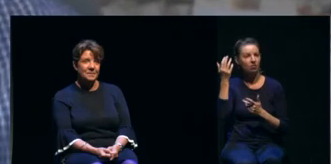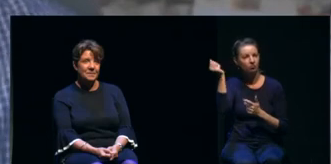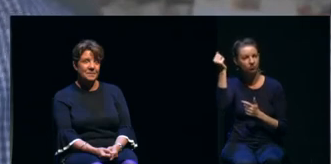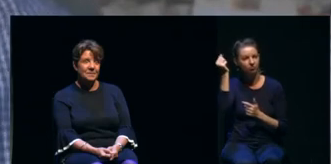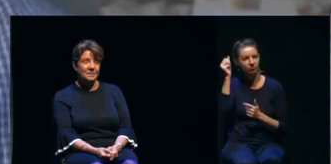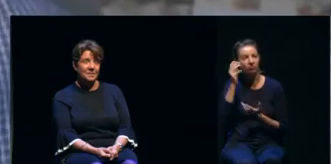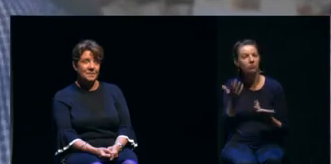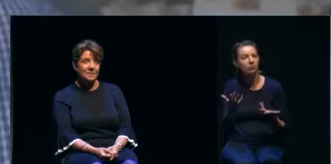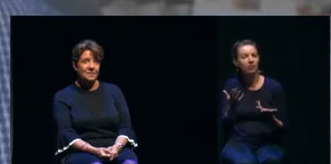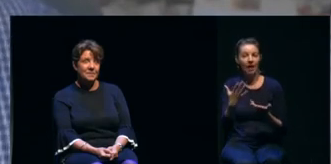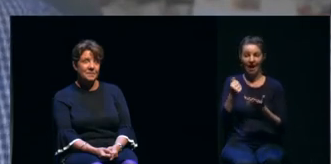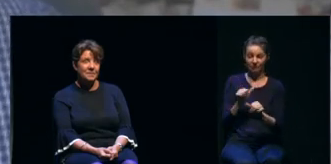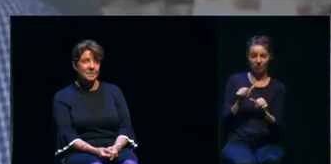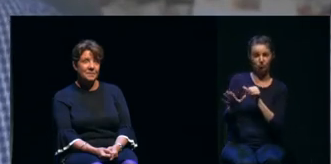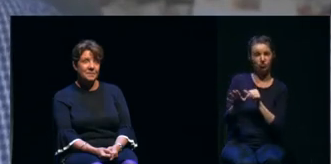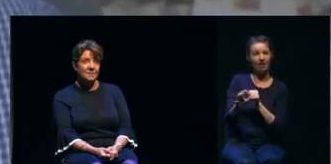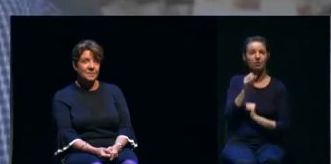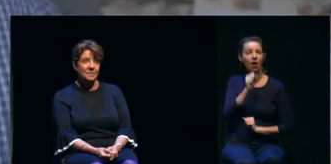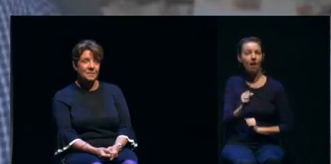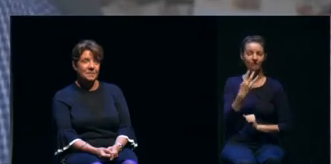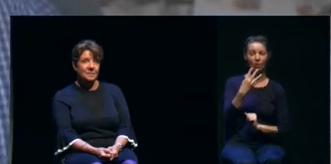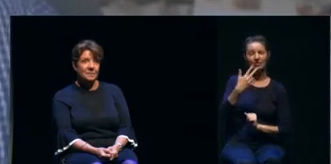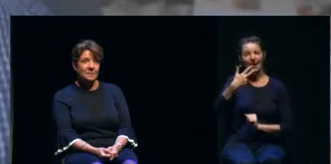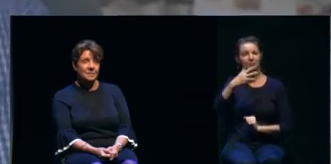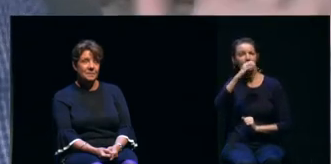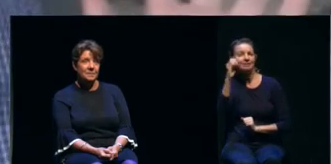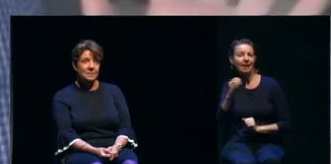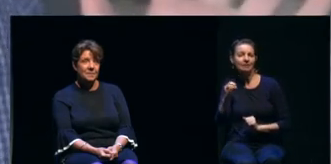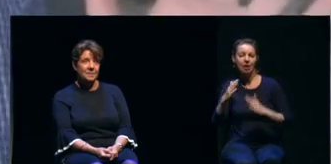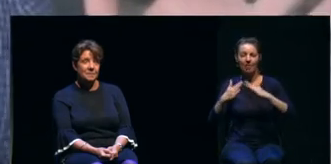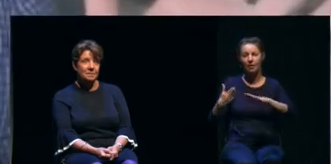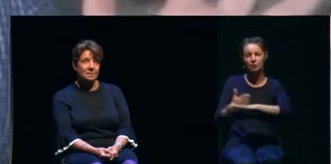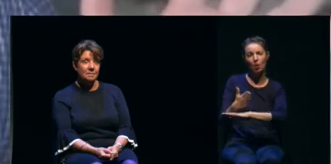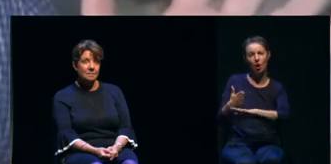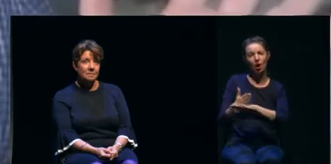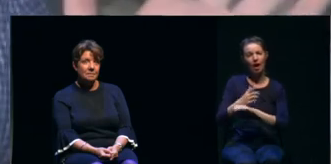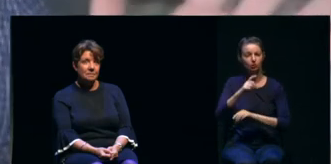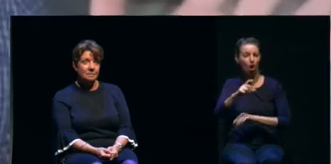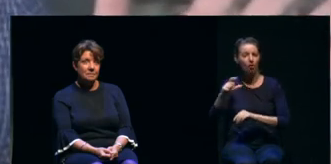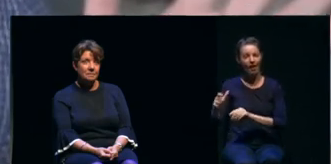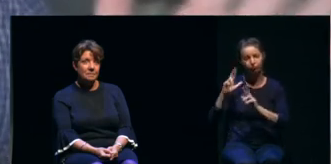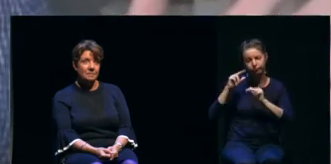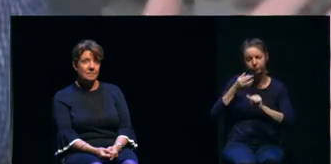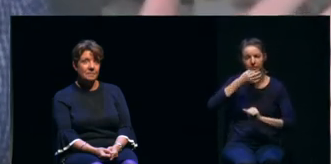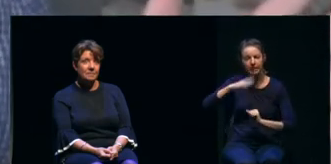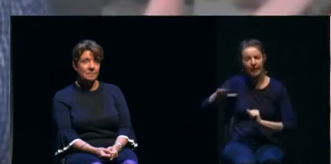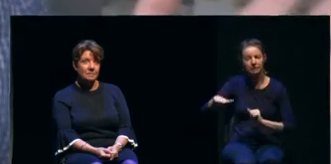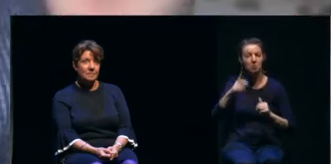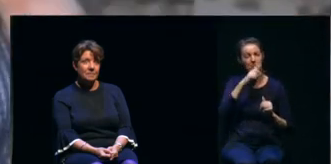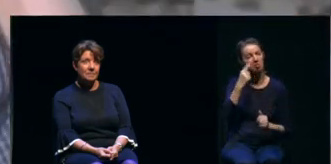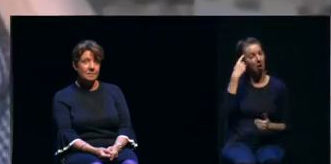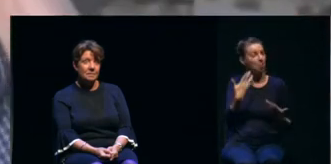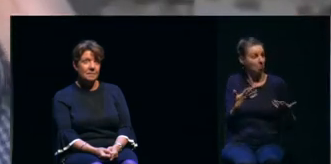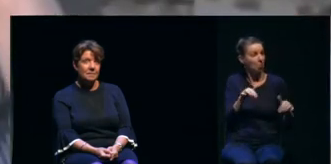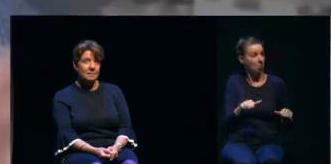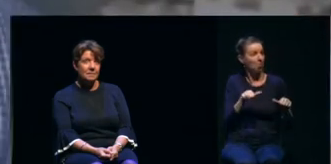does 48% of the childcare and housework. And, like, you know, most women would be like, hey, you know, don't twist on 48%. That's good. That's better than a lot of